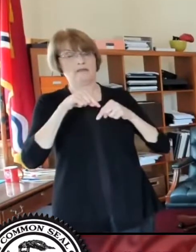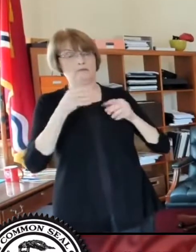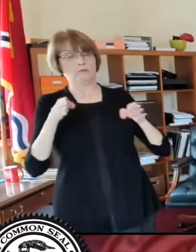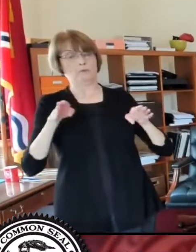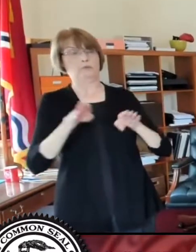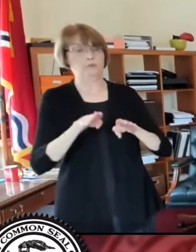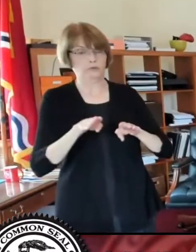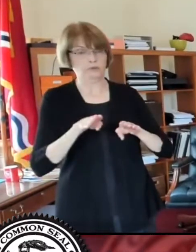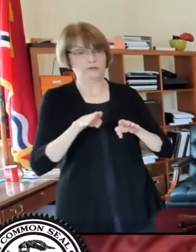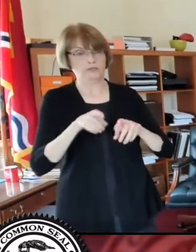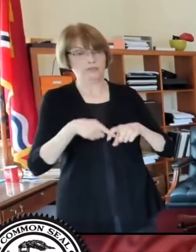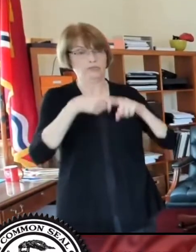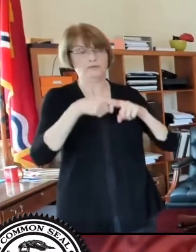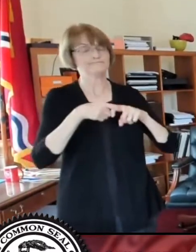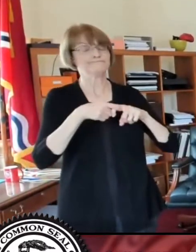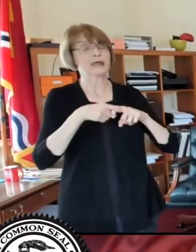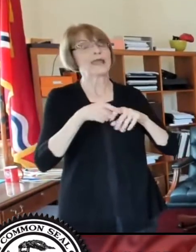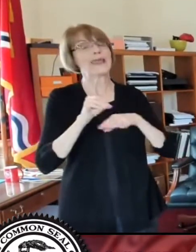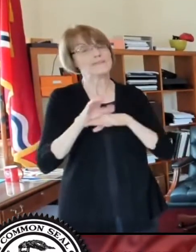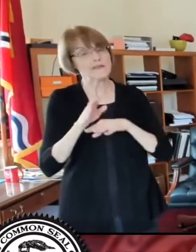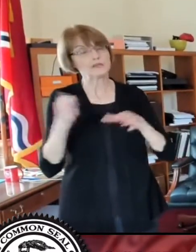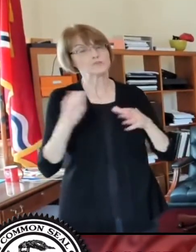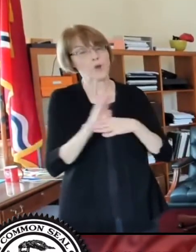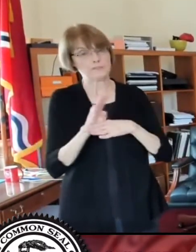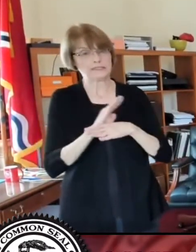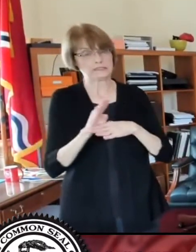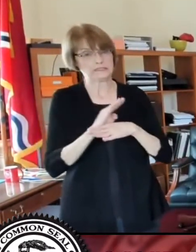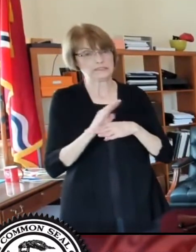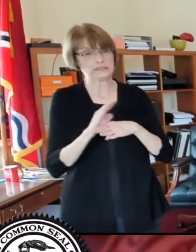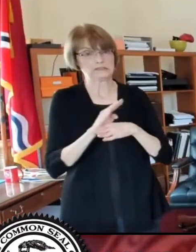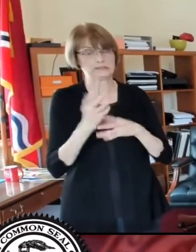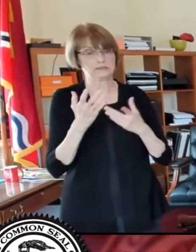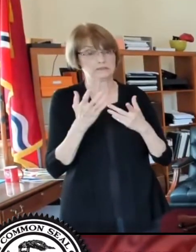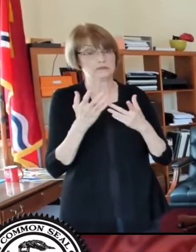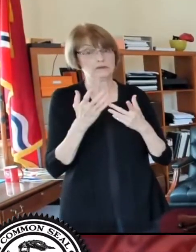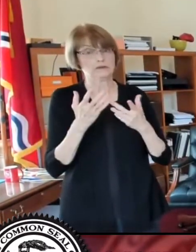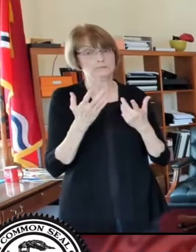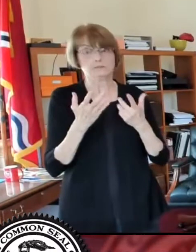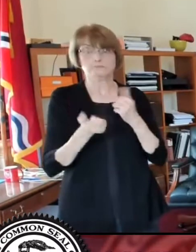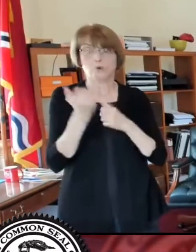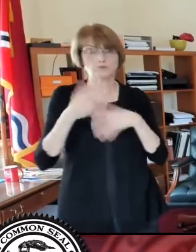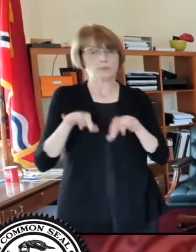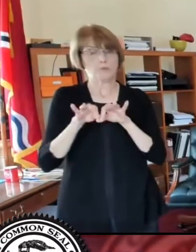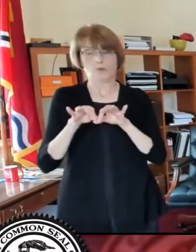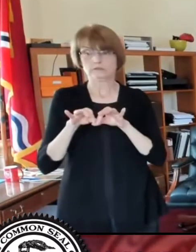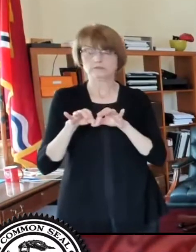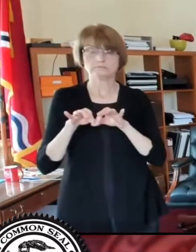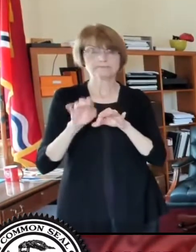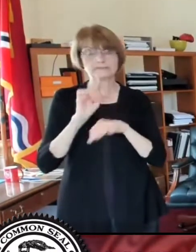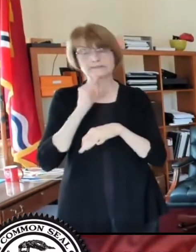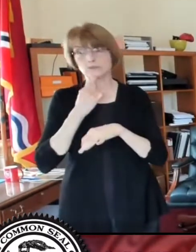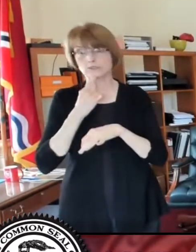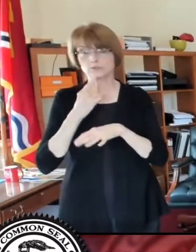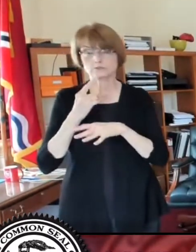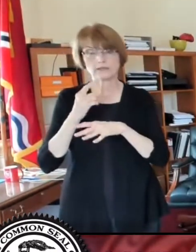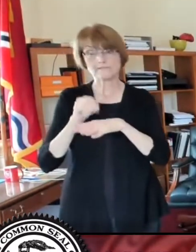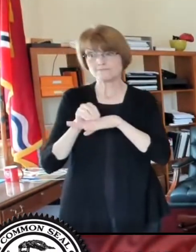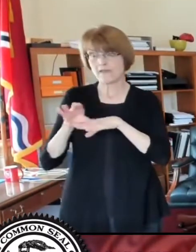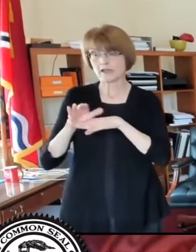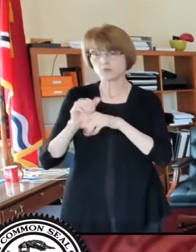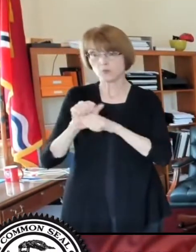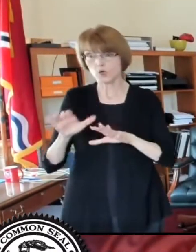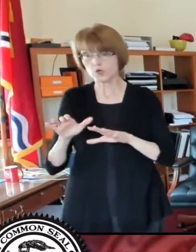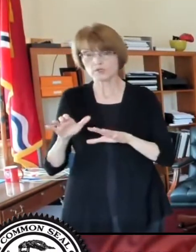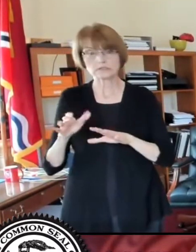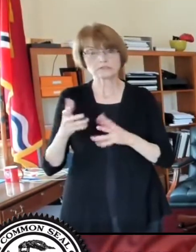of course we affect small business, but most importantly, we affect workers. And when you can't go to work, you can't provide for your